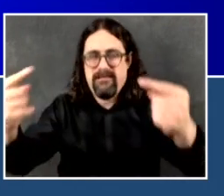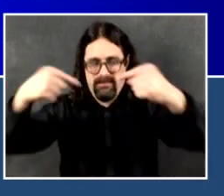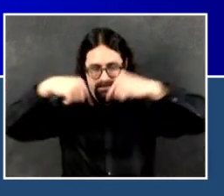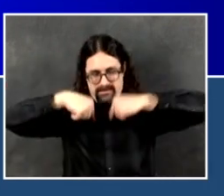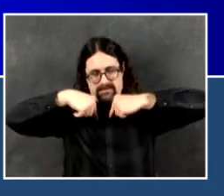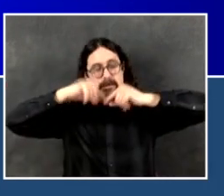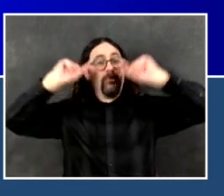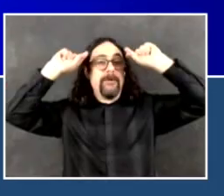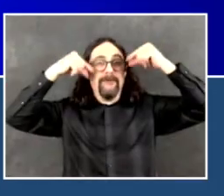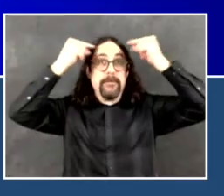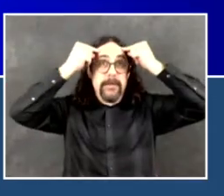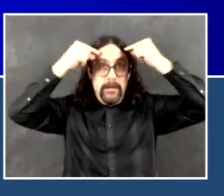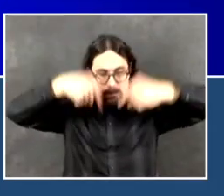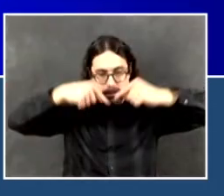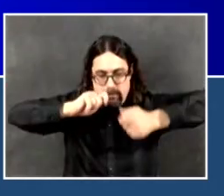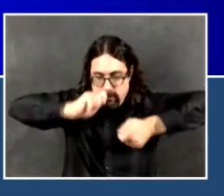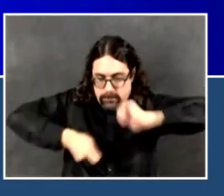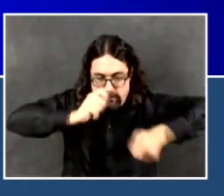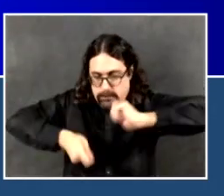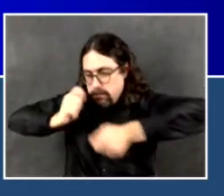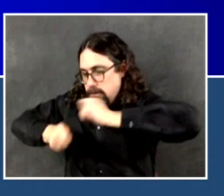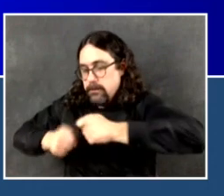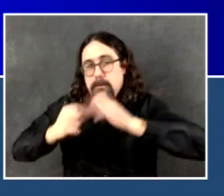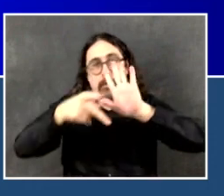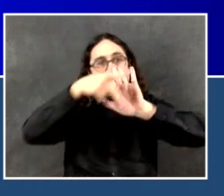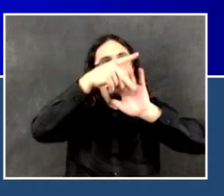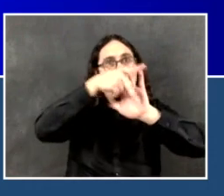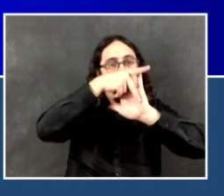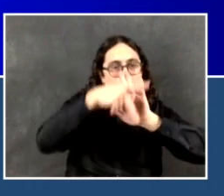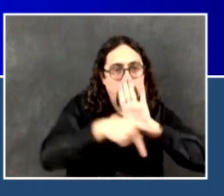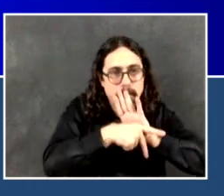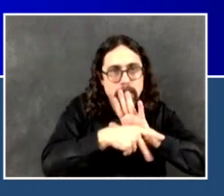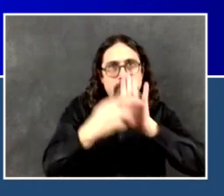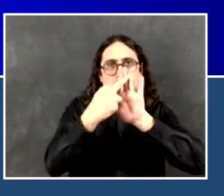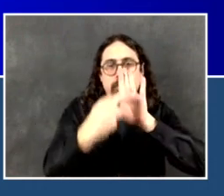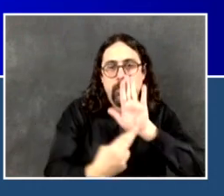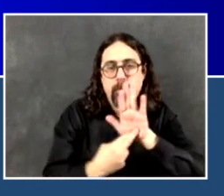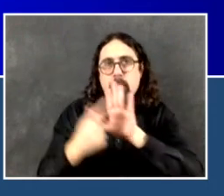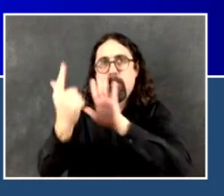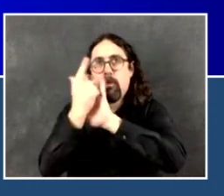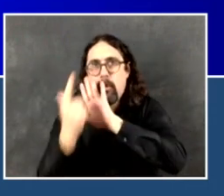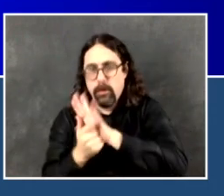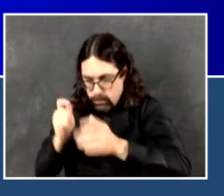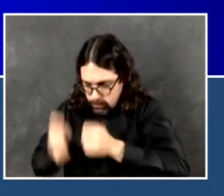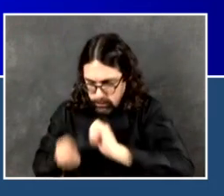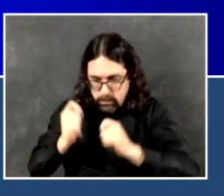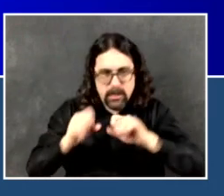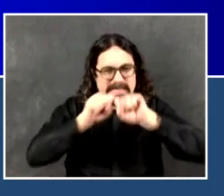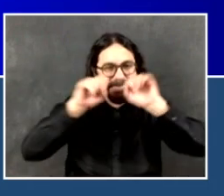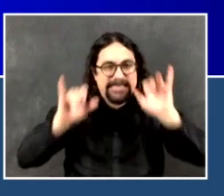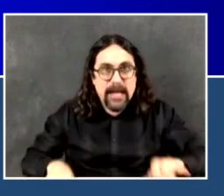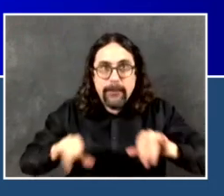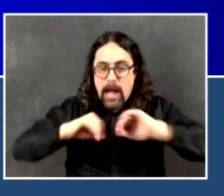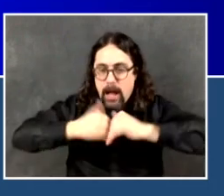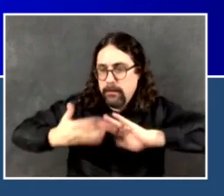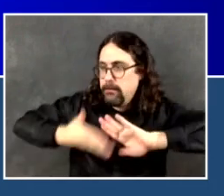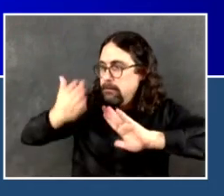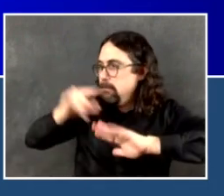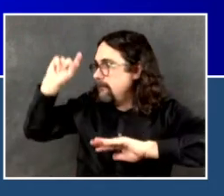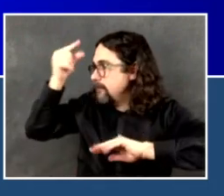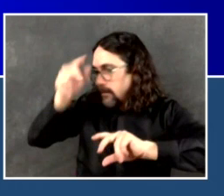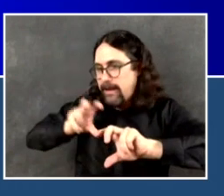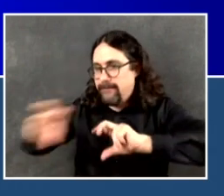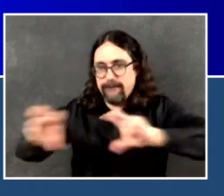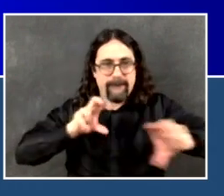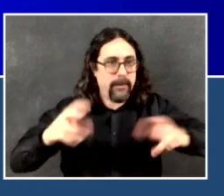it was a sea change. It was a break point in the history of this country. By the way, the things that came from that noble